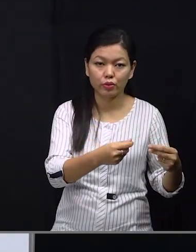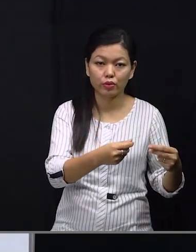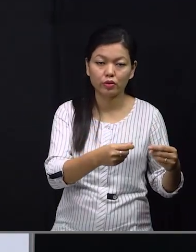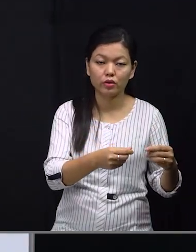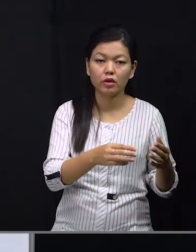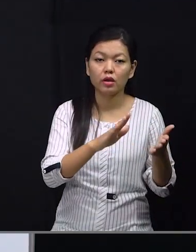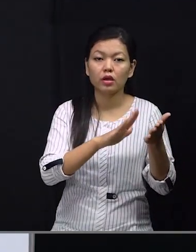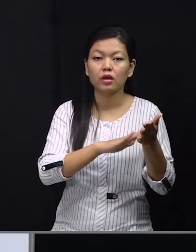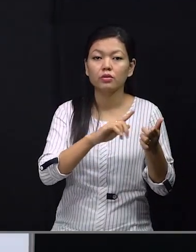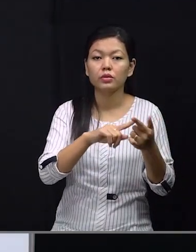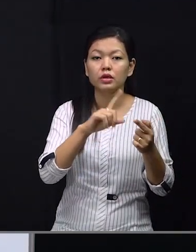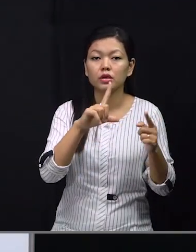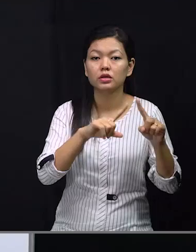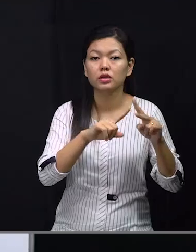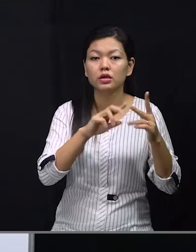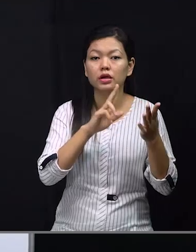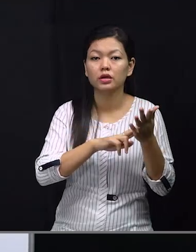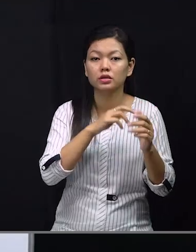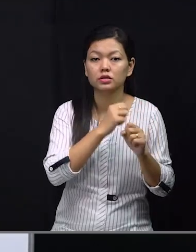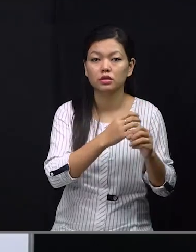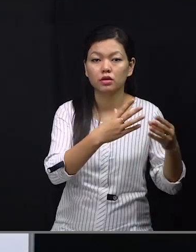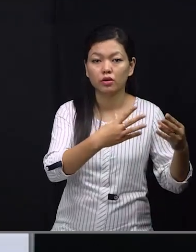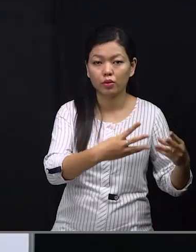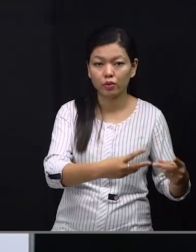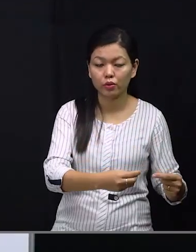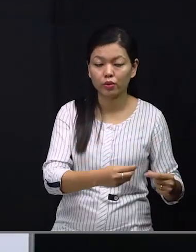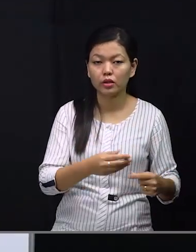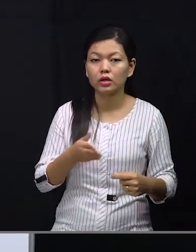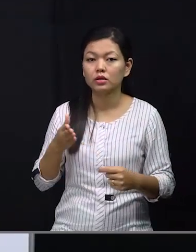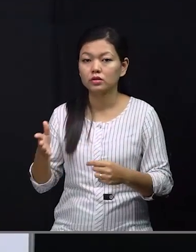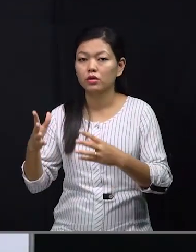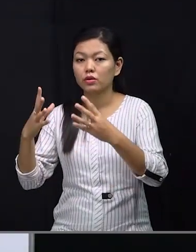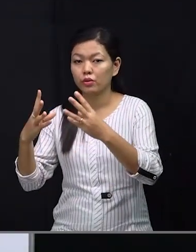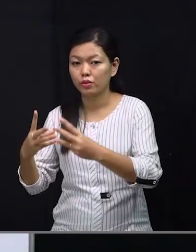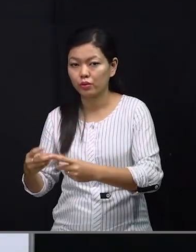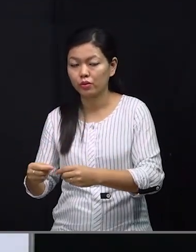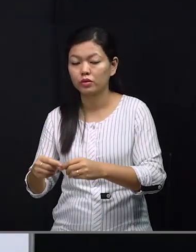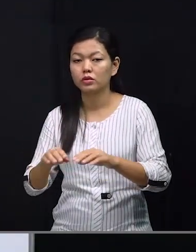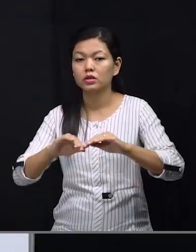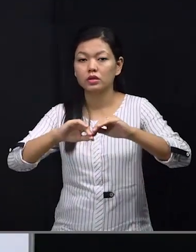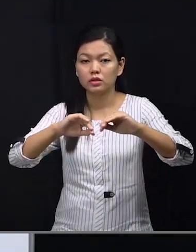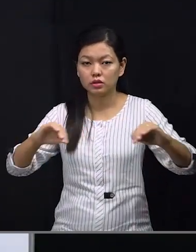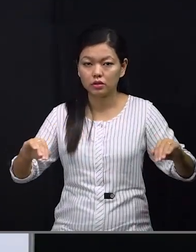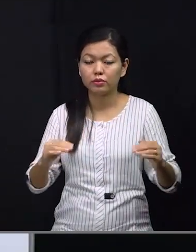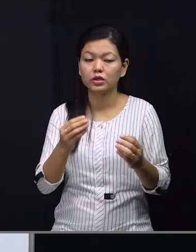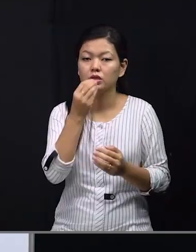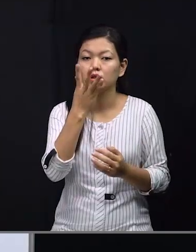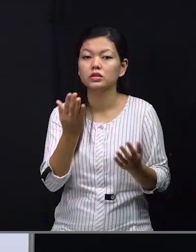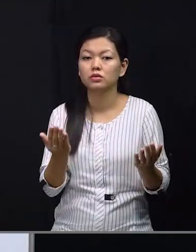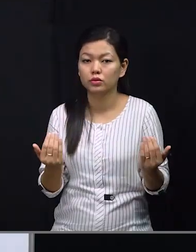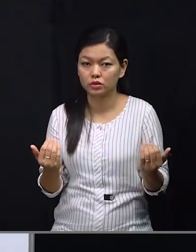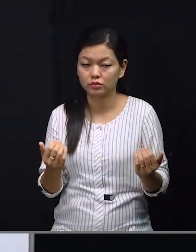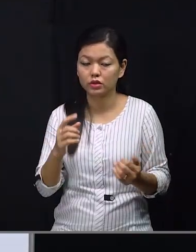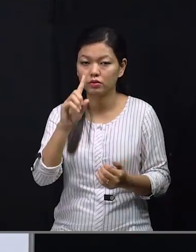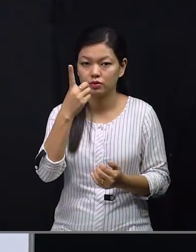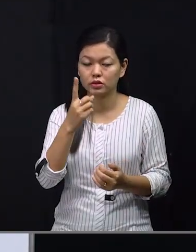due to difference in their melting points, the O2 and para isomers can be easily separated. That is one point to remember. The other